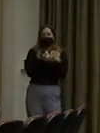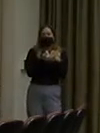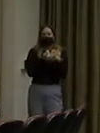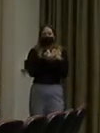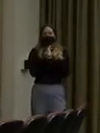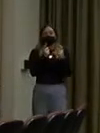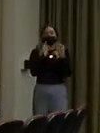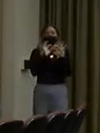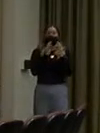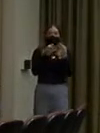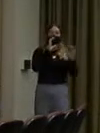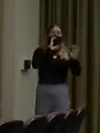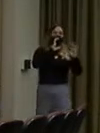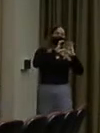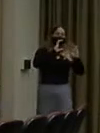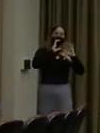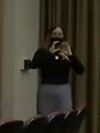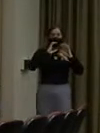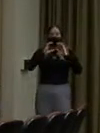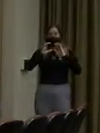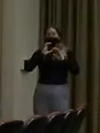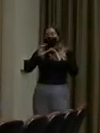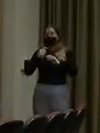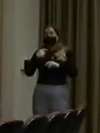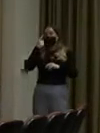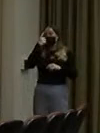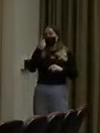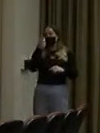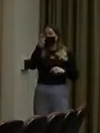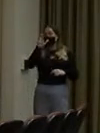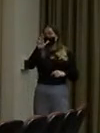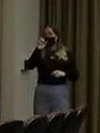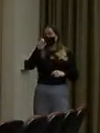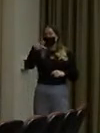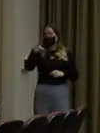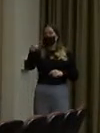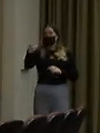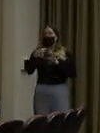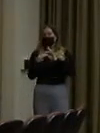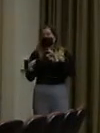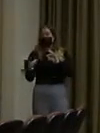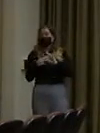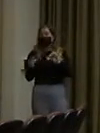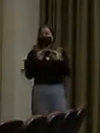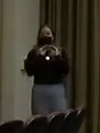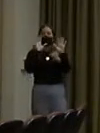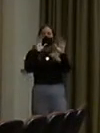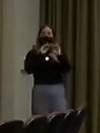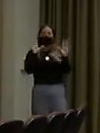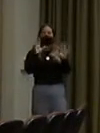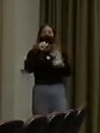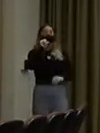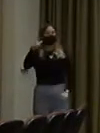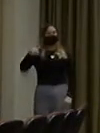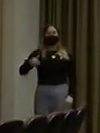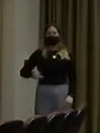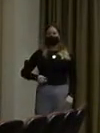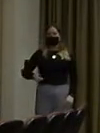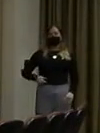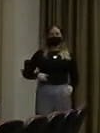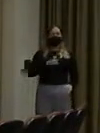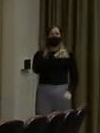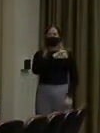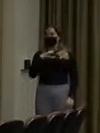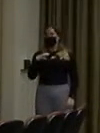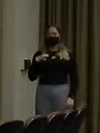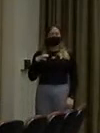with families. Mm-hmm. And I think, as Dr. Lemp said, and she really clarified, this wasn't the ethics committee, this wasn't the